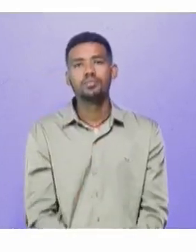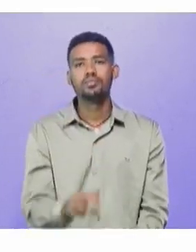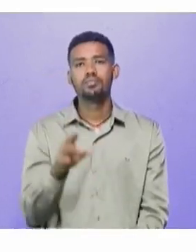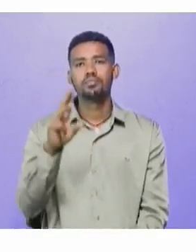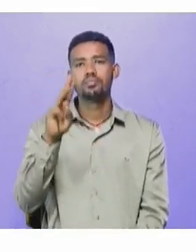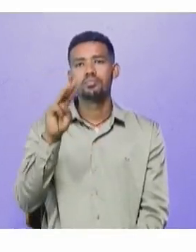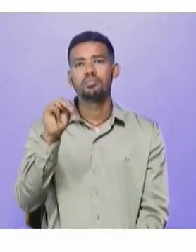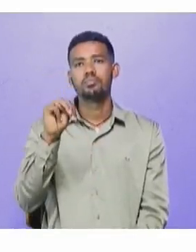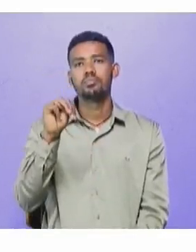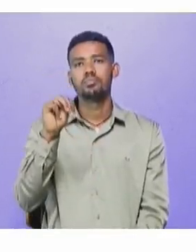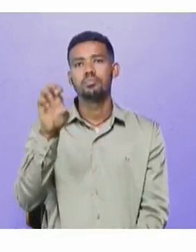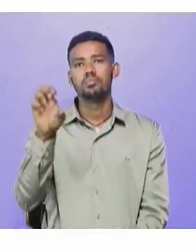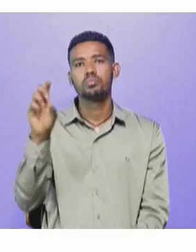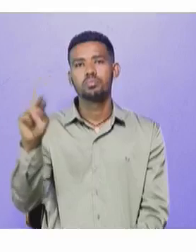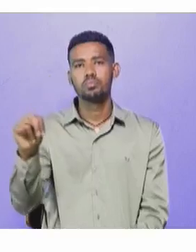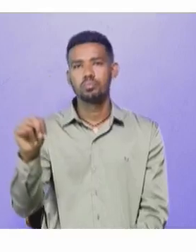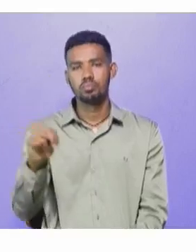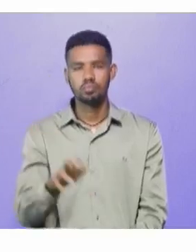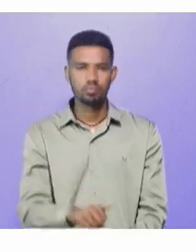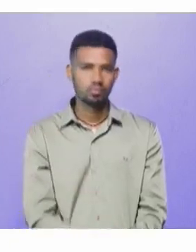men.